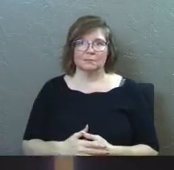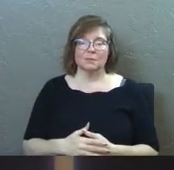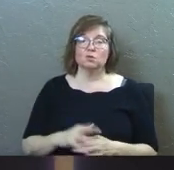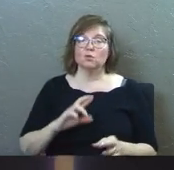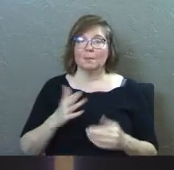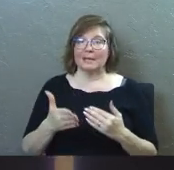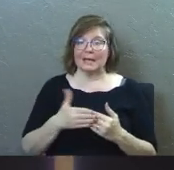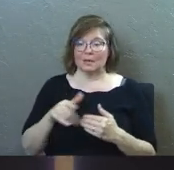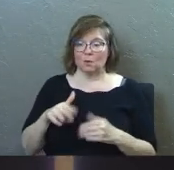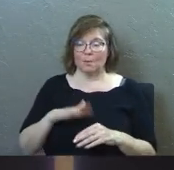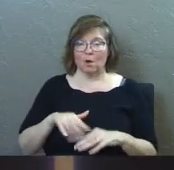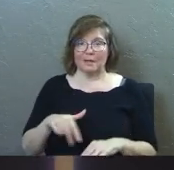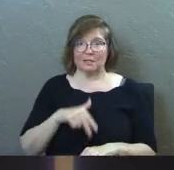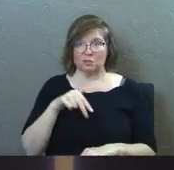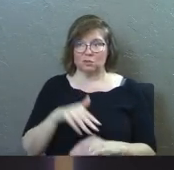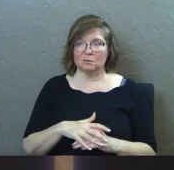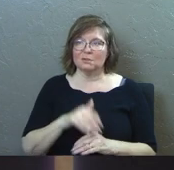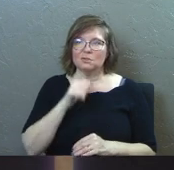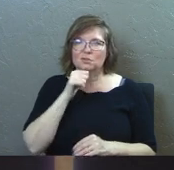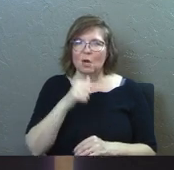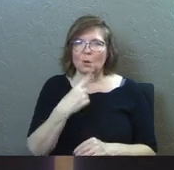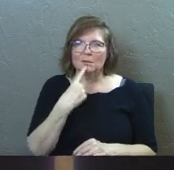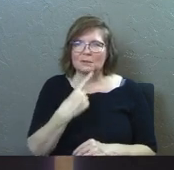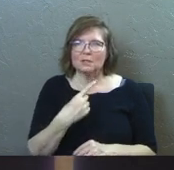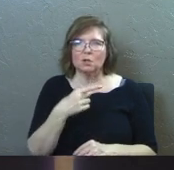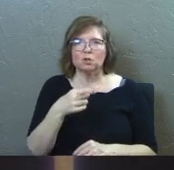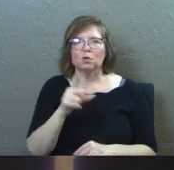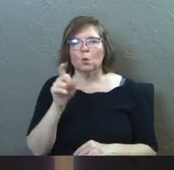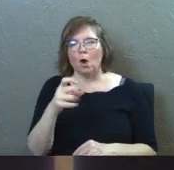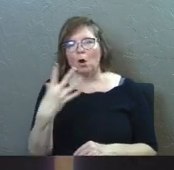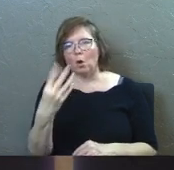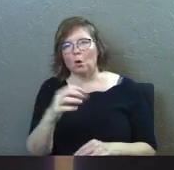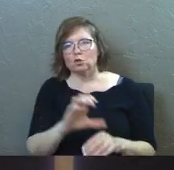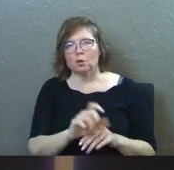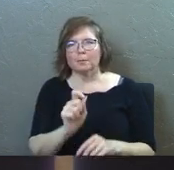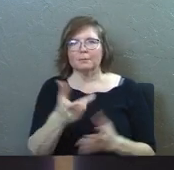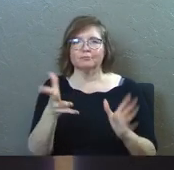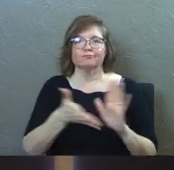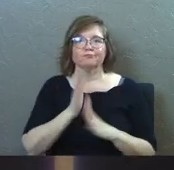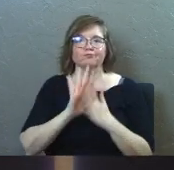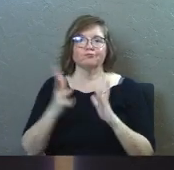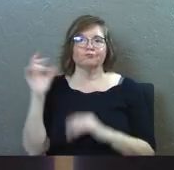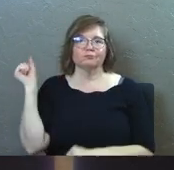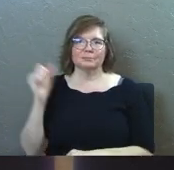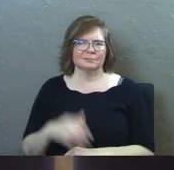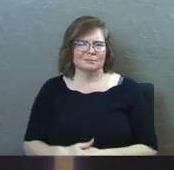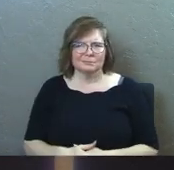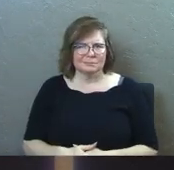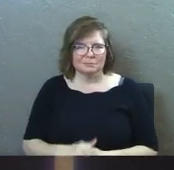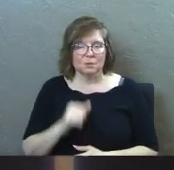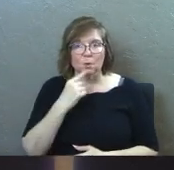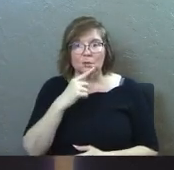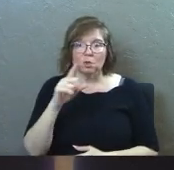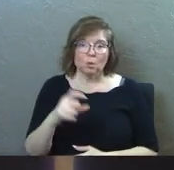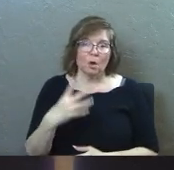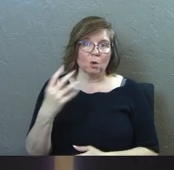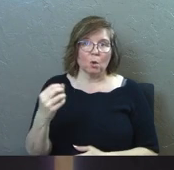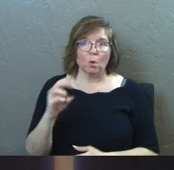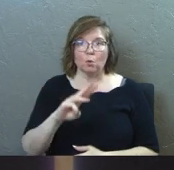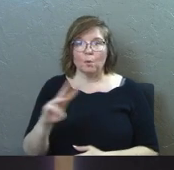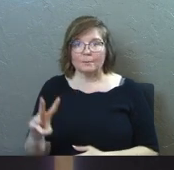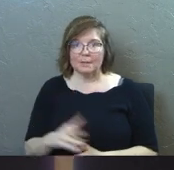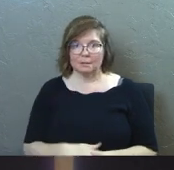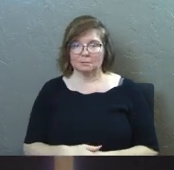So be right next to them on Easter. Don't say you ought to go to church. Don't say you ought to go